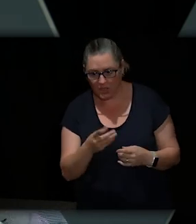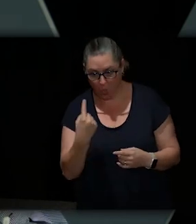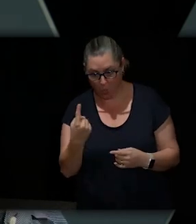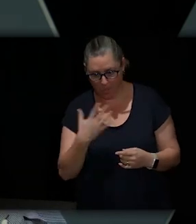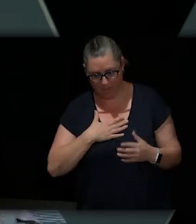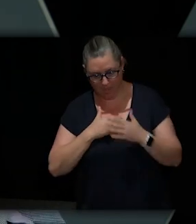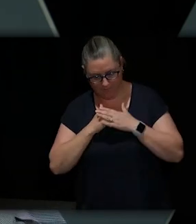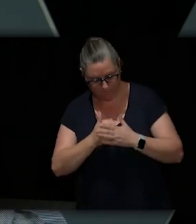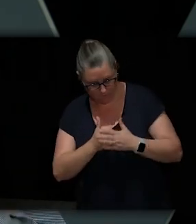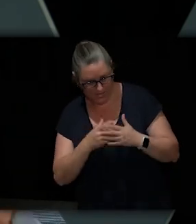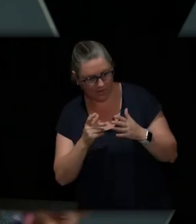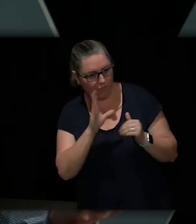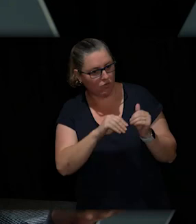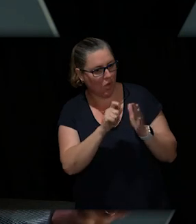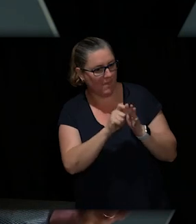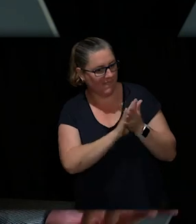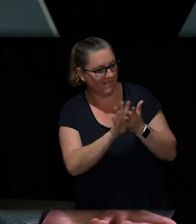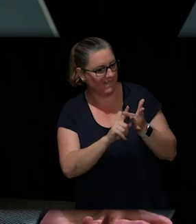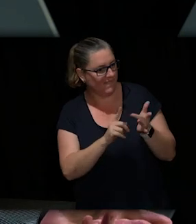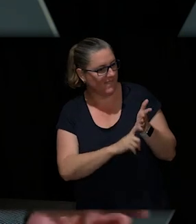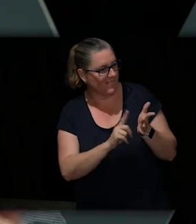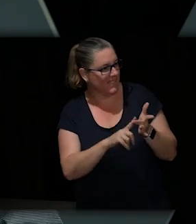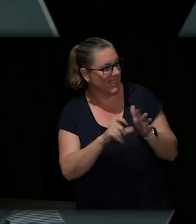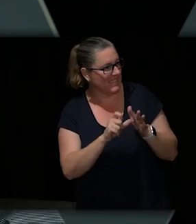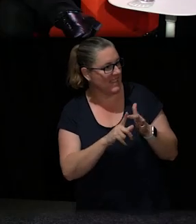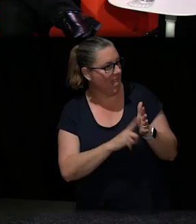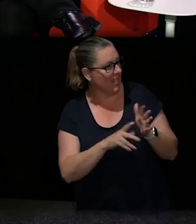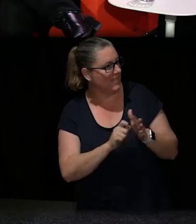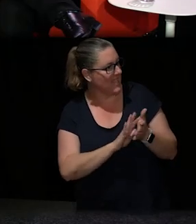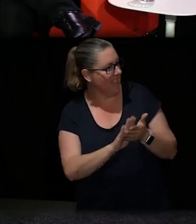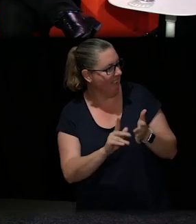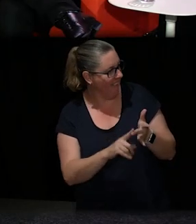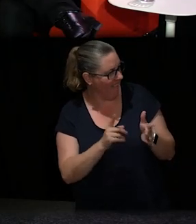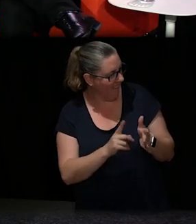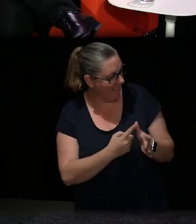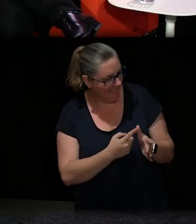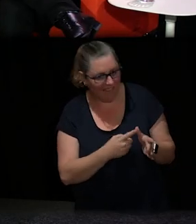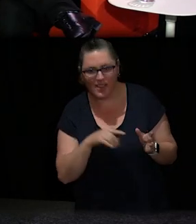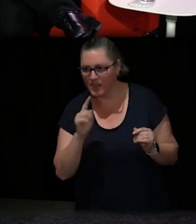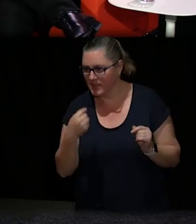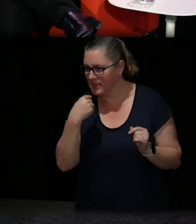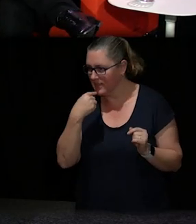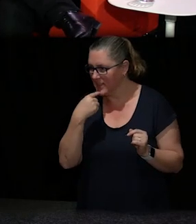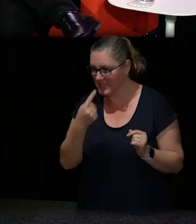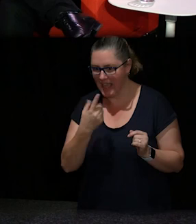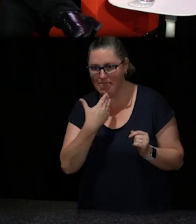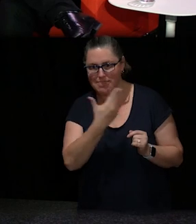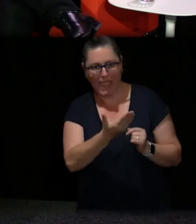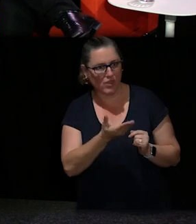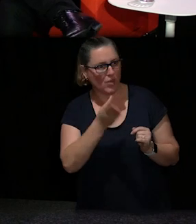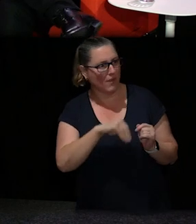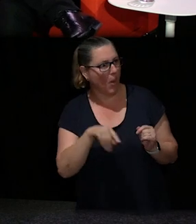Philadelphia, and I should thank your city, by the way. Ben Simmons is from your city, and he is our